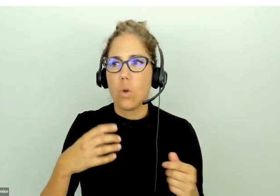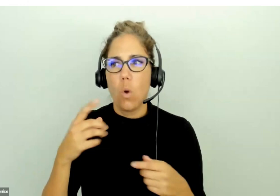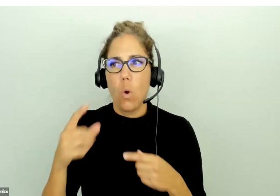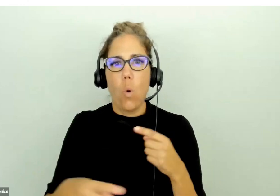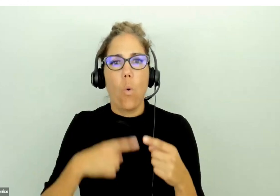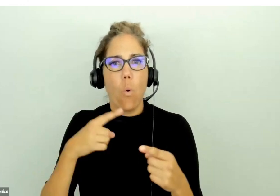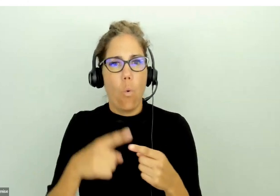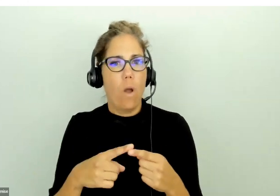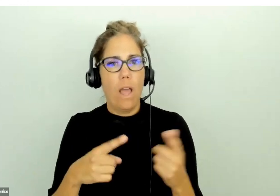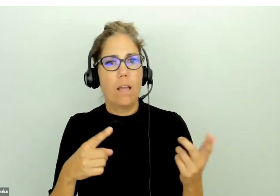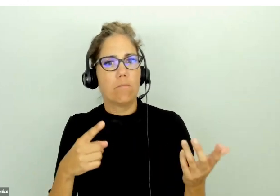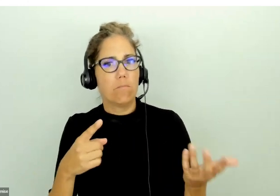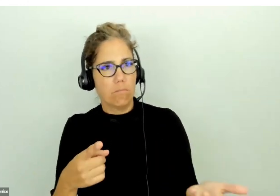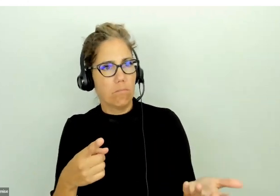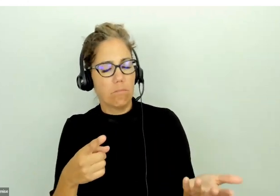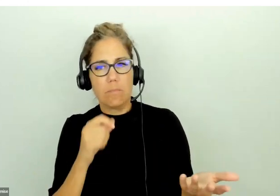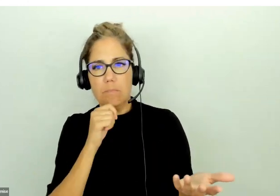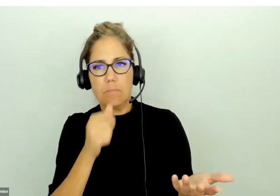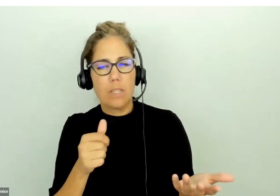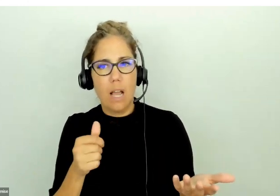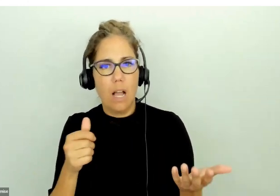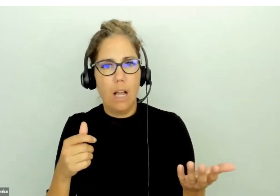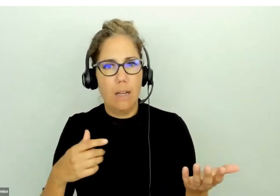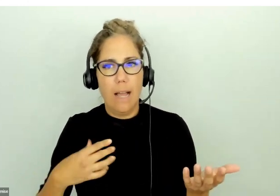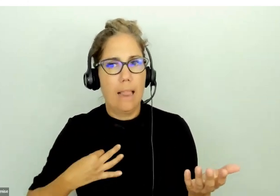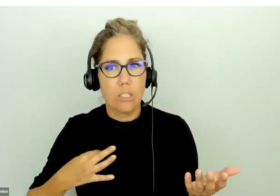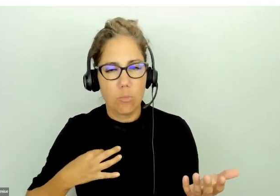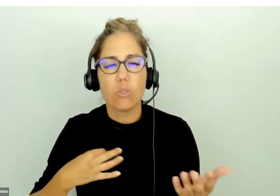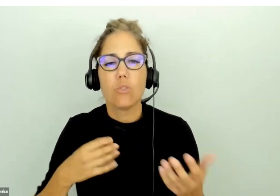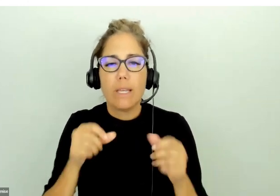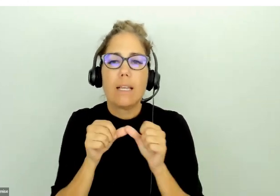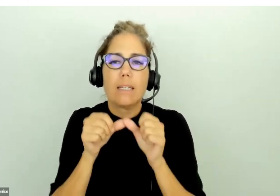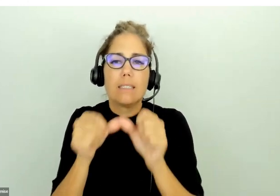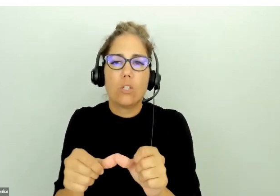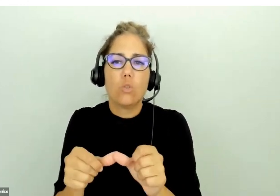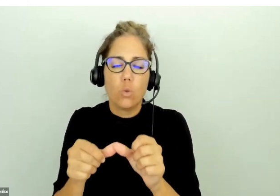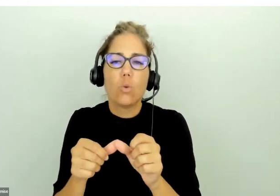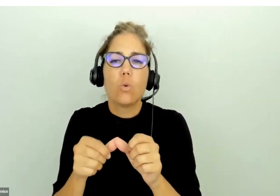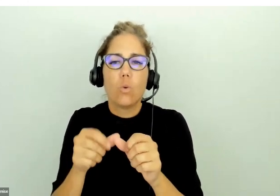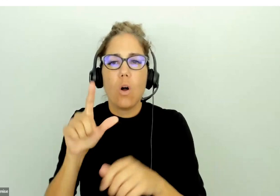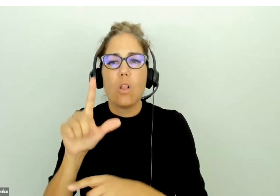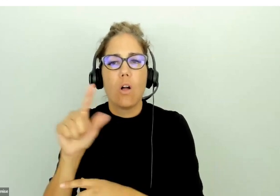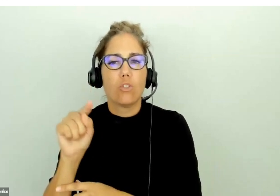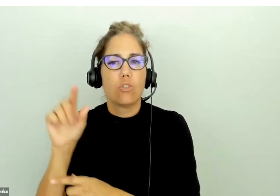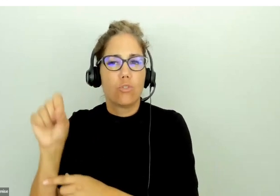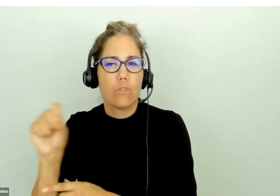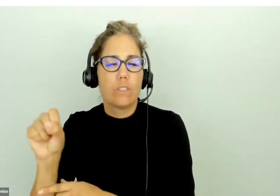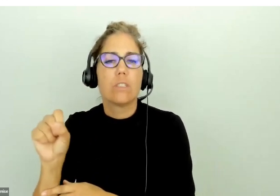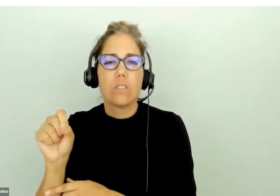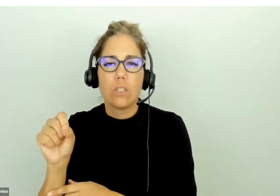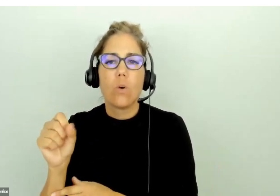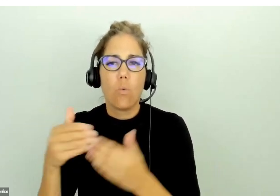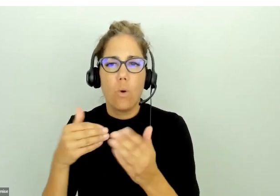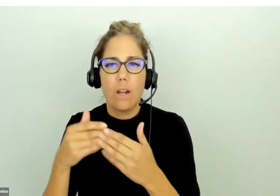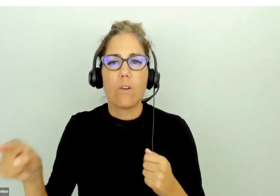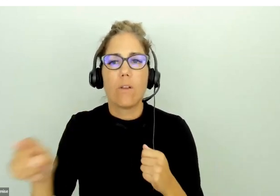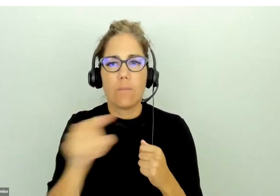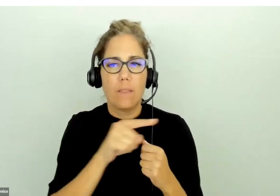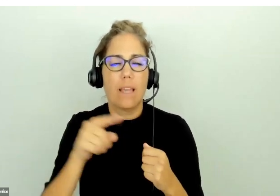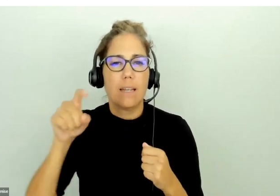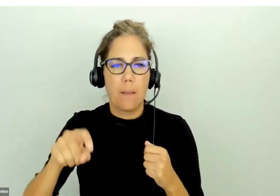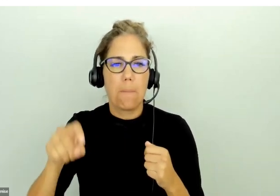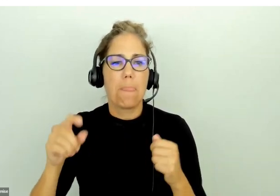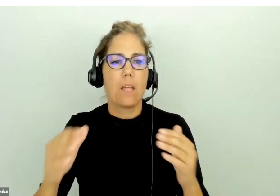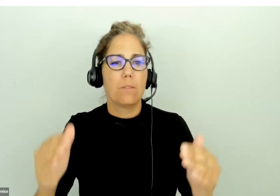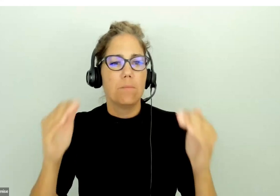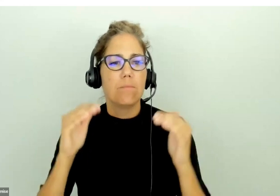they're eligible, so that they continue to receive the long-term services and supports that they need. Our